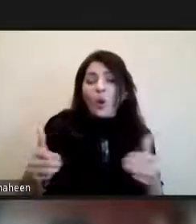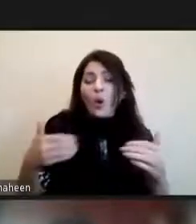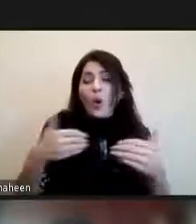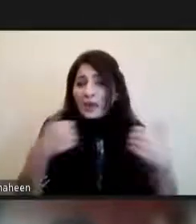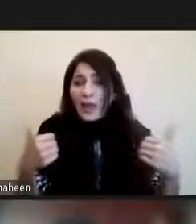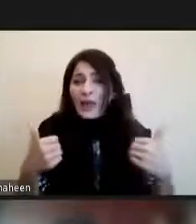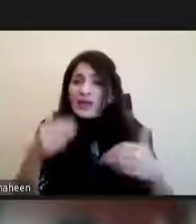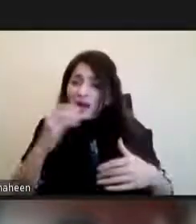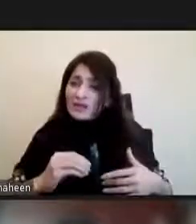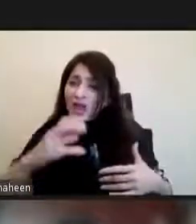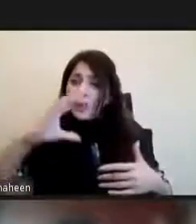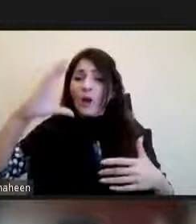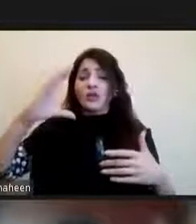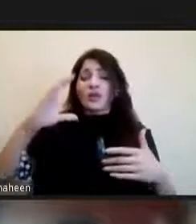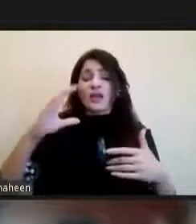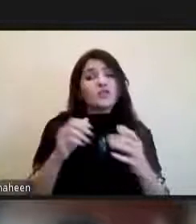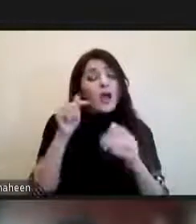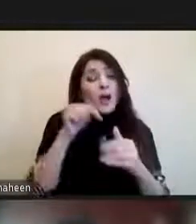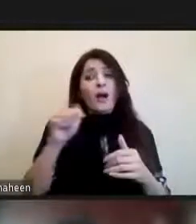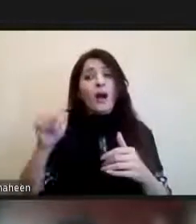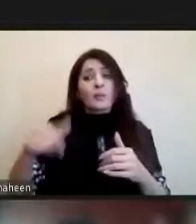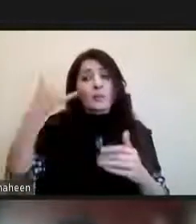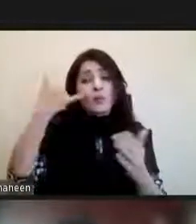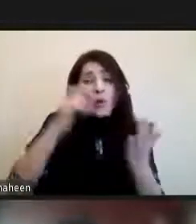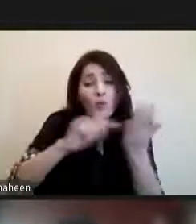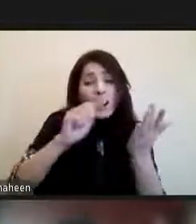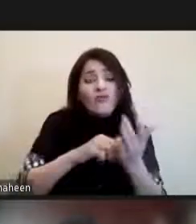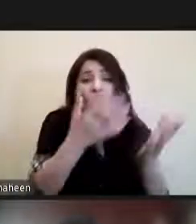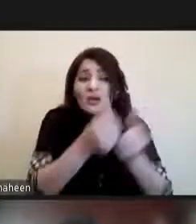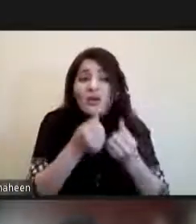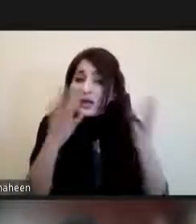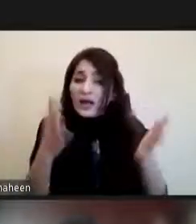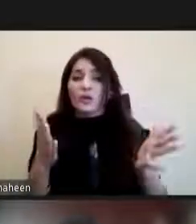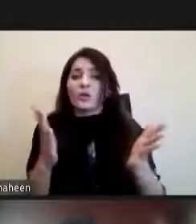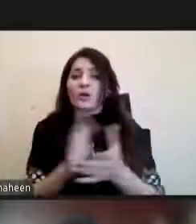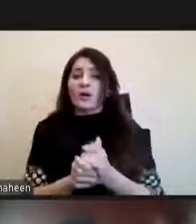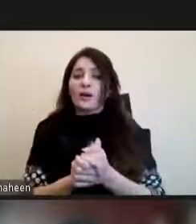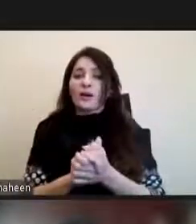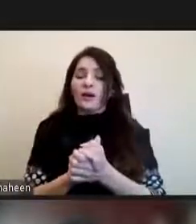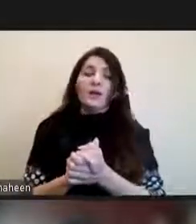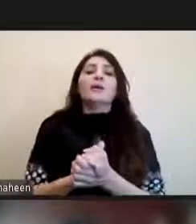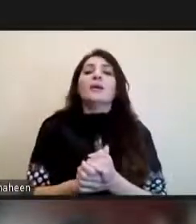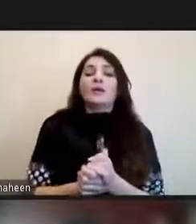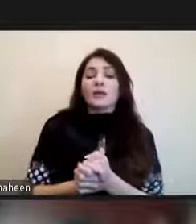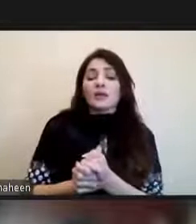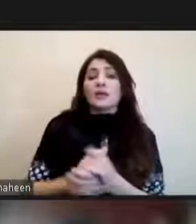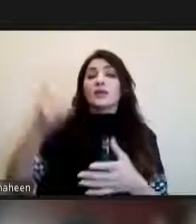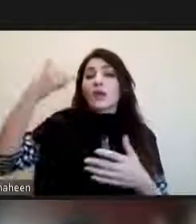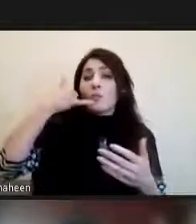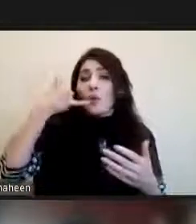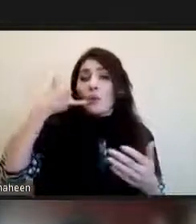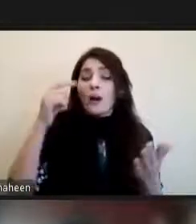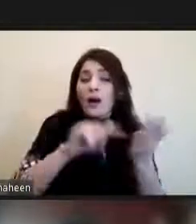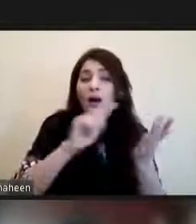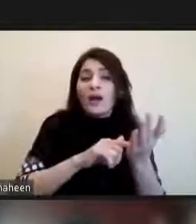at smartphone ownership. So in the same order, the mobile disability gap in terms of smartphone